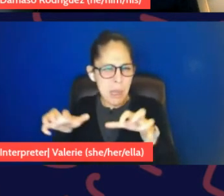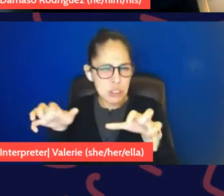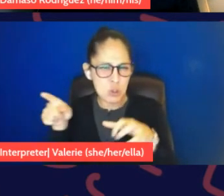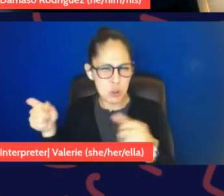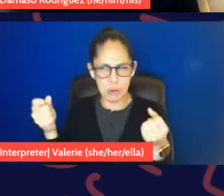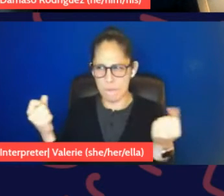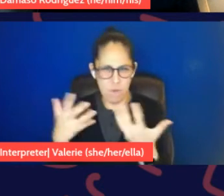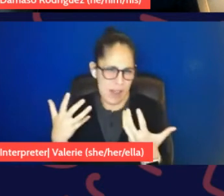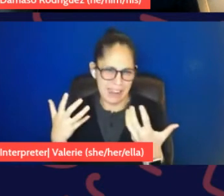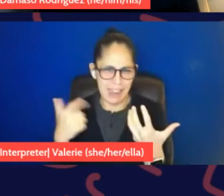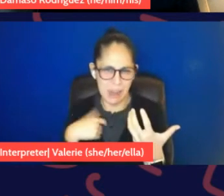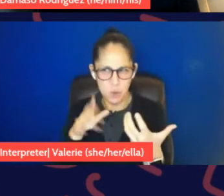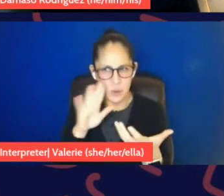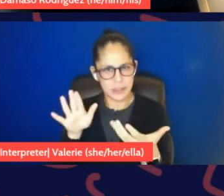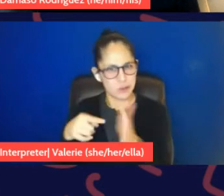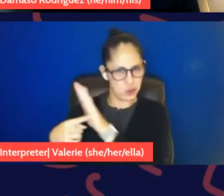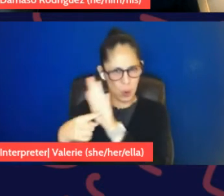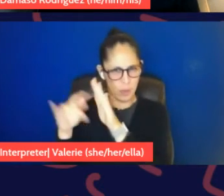and so I think